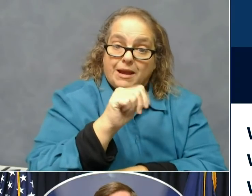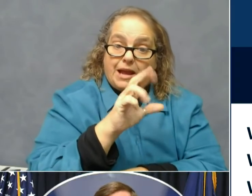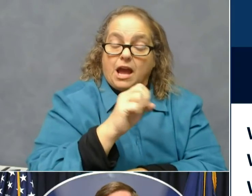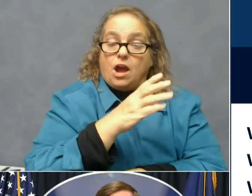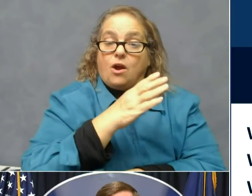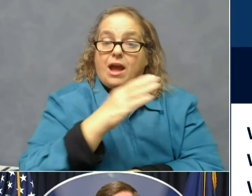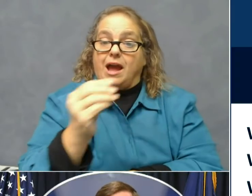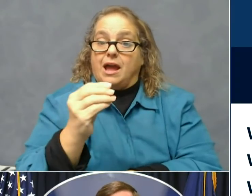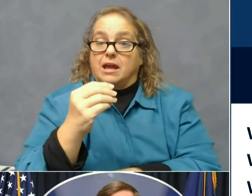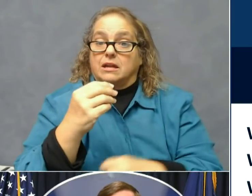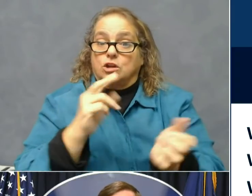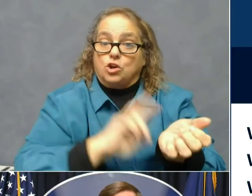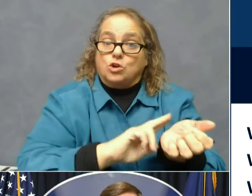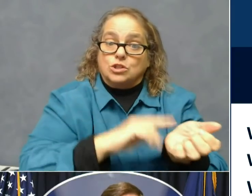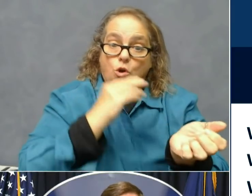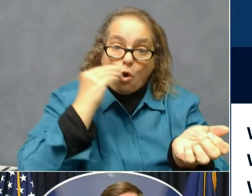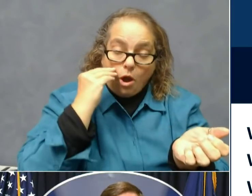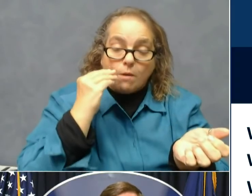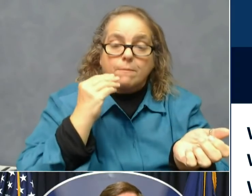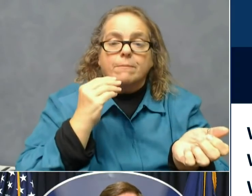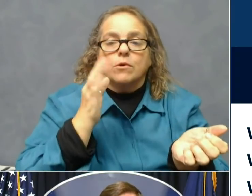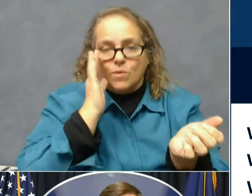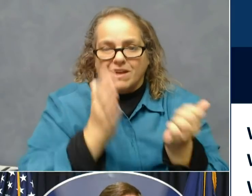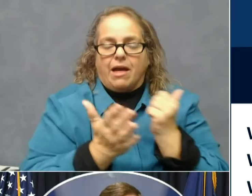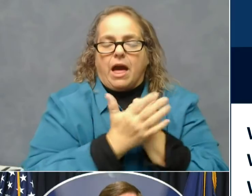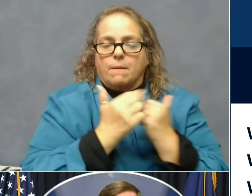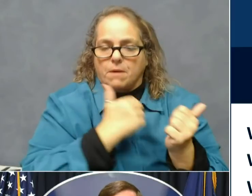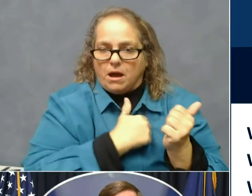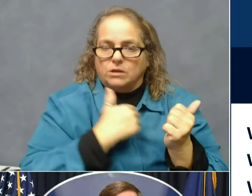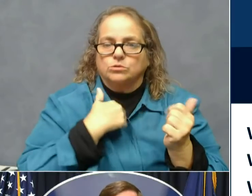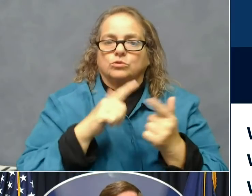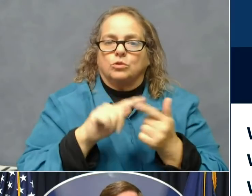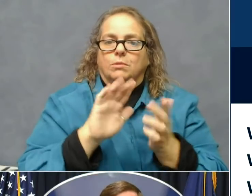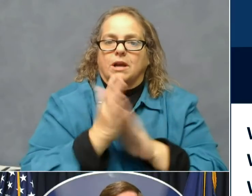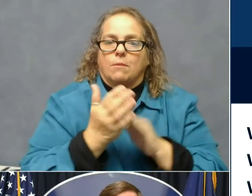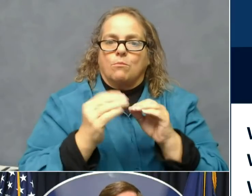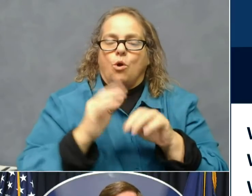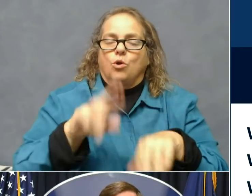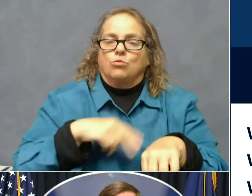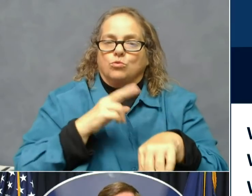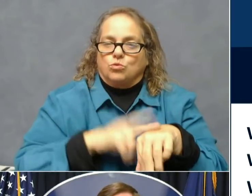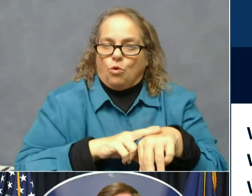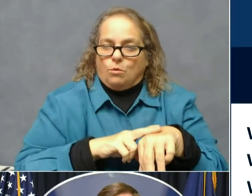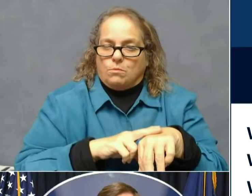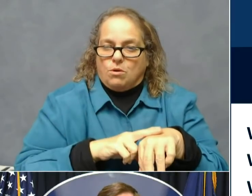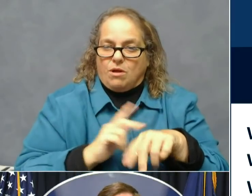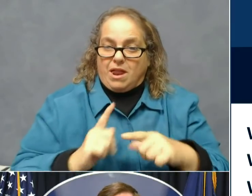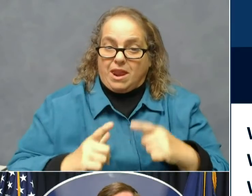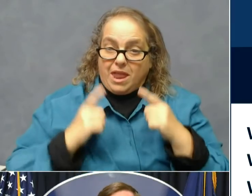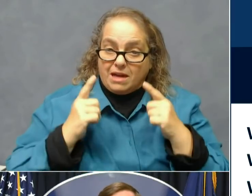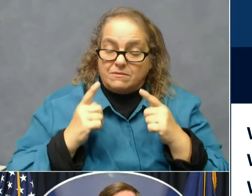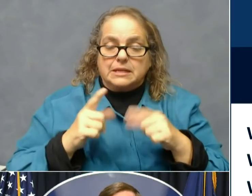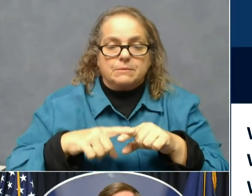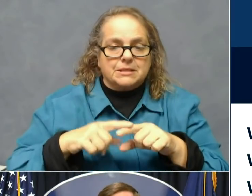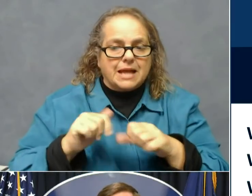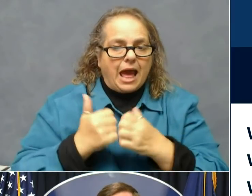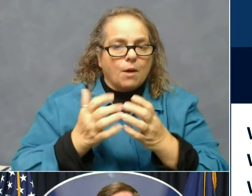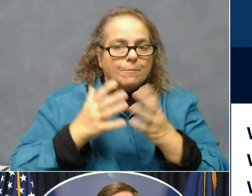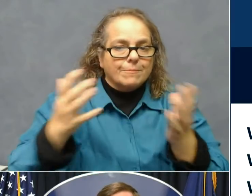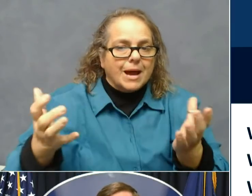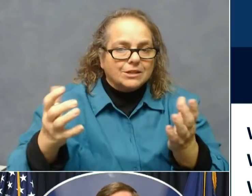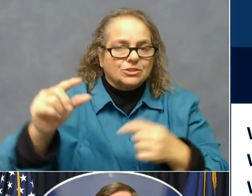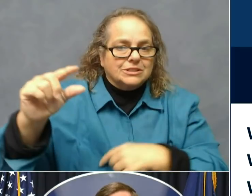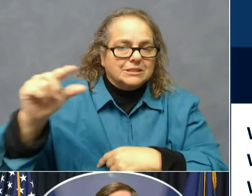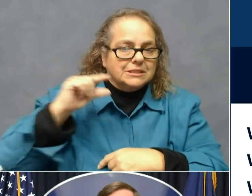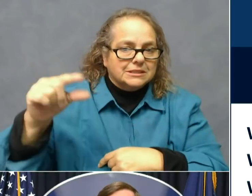back to something like normal depends on the amount of the vaccine that we get. And it's by and large out